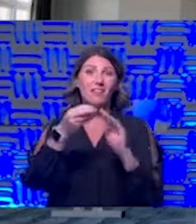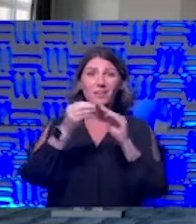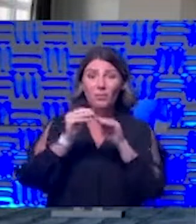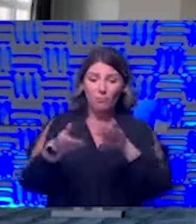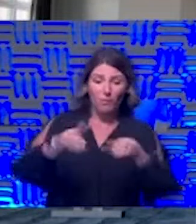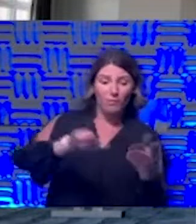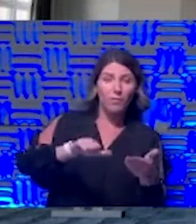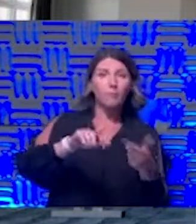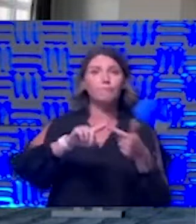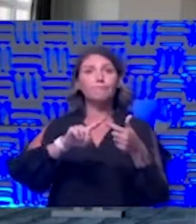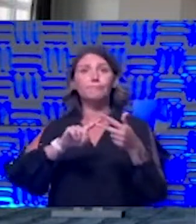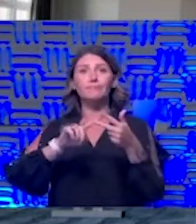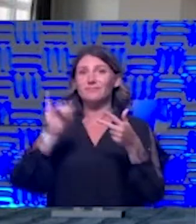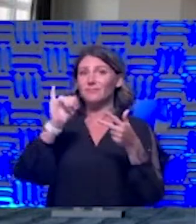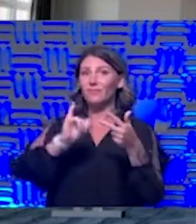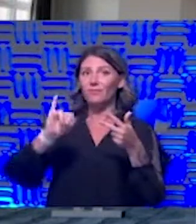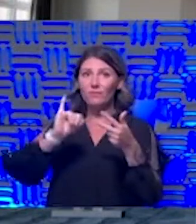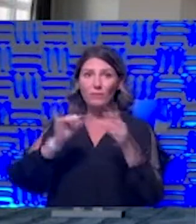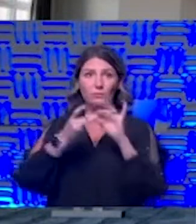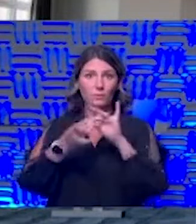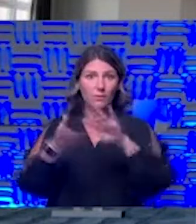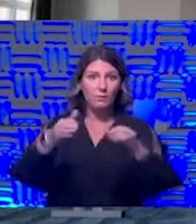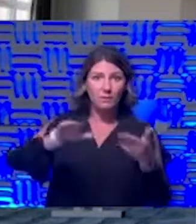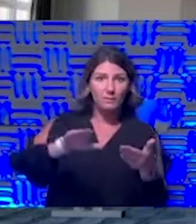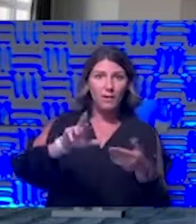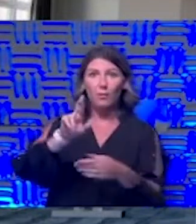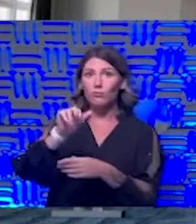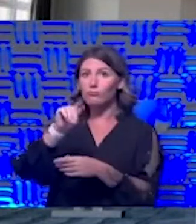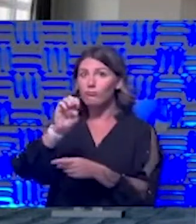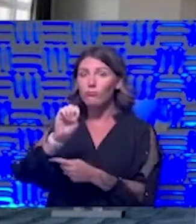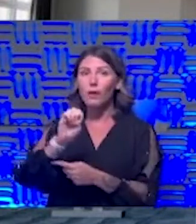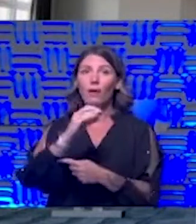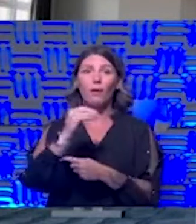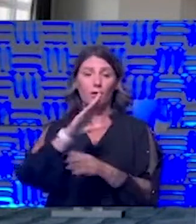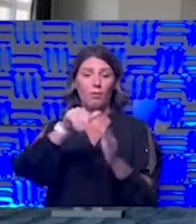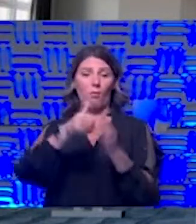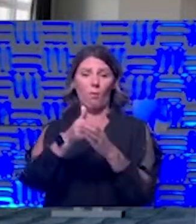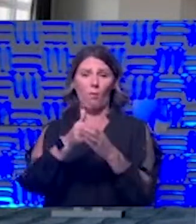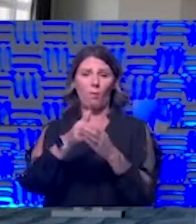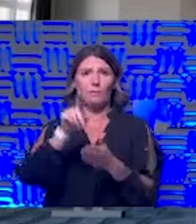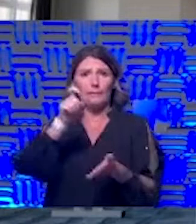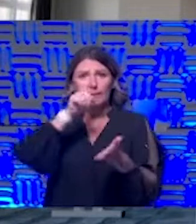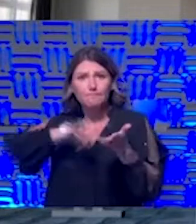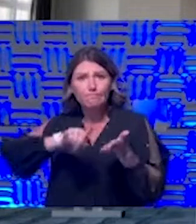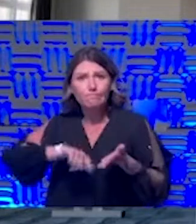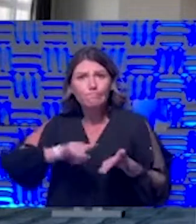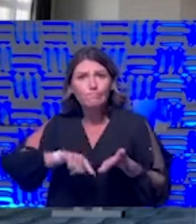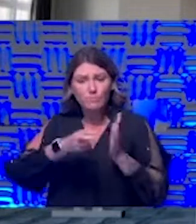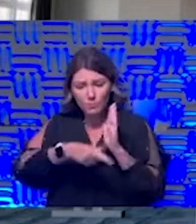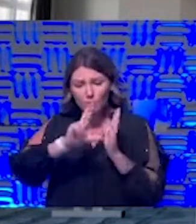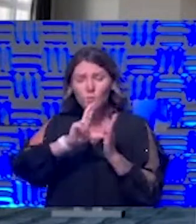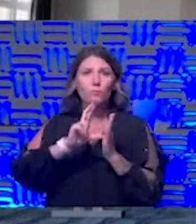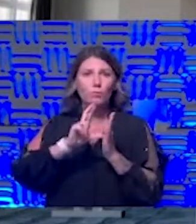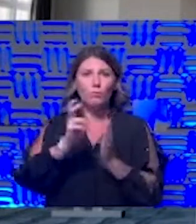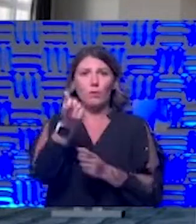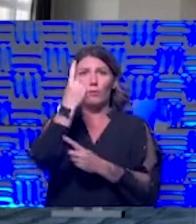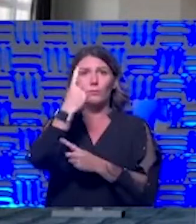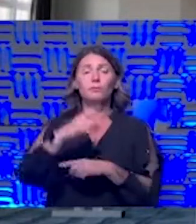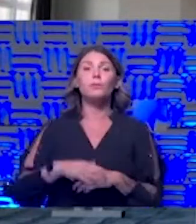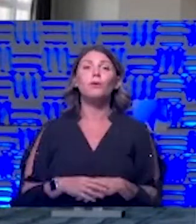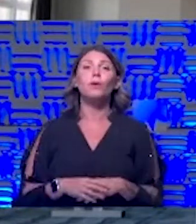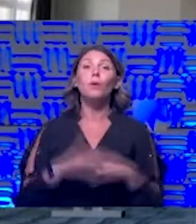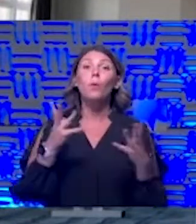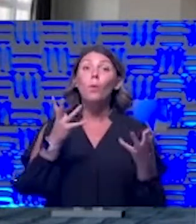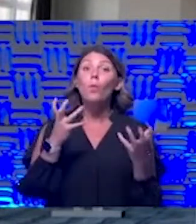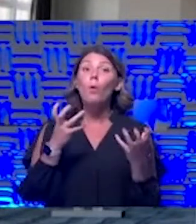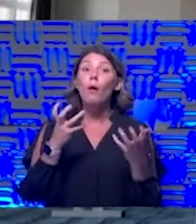infection fatality rate, if we can get that. And really take all of that into account. What I would most likely to